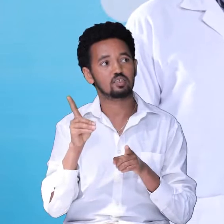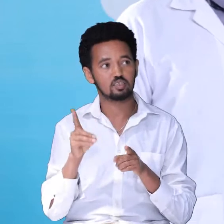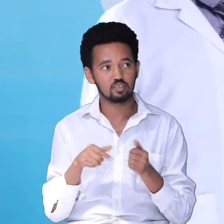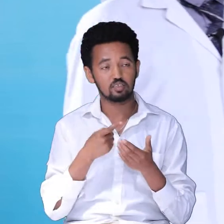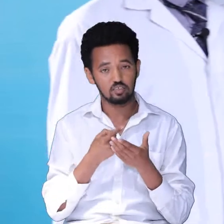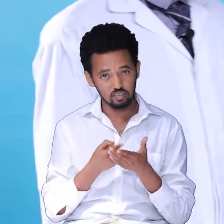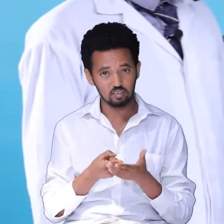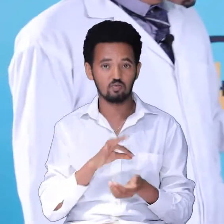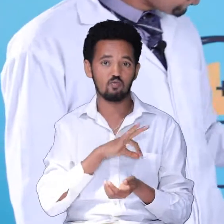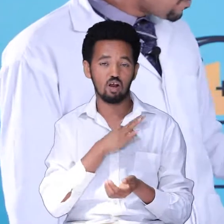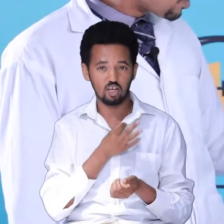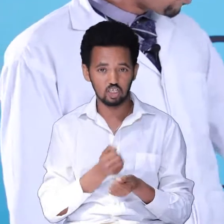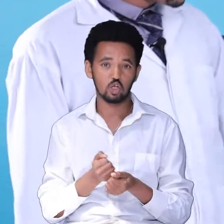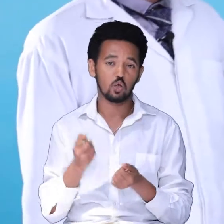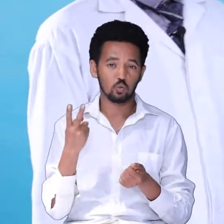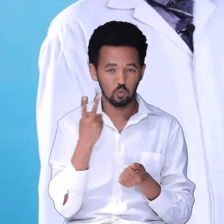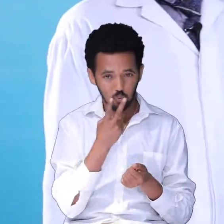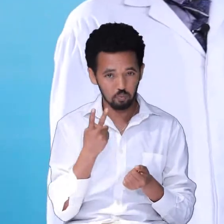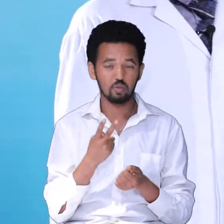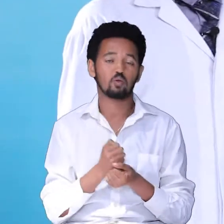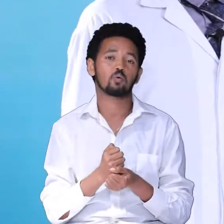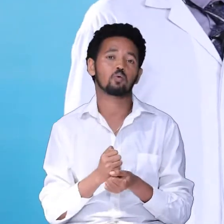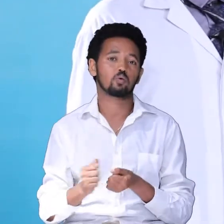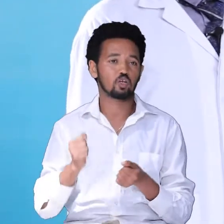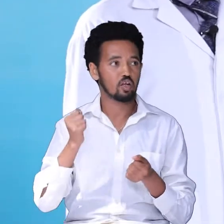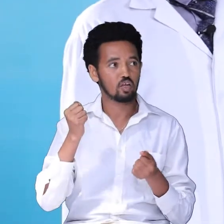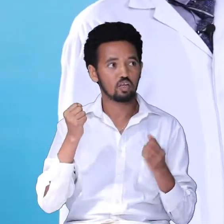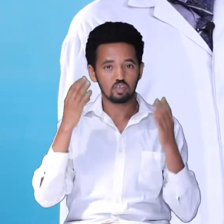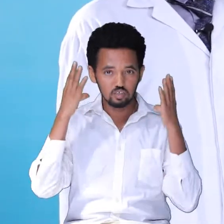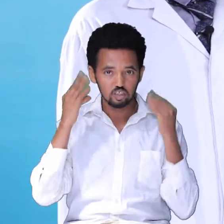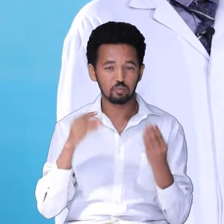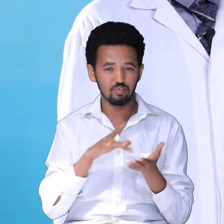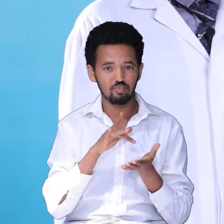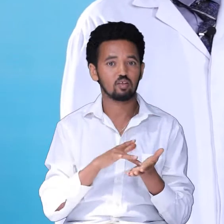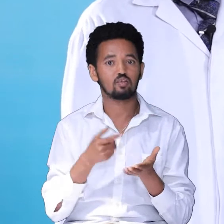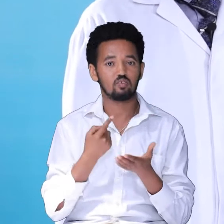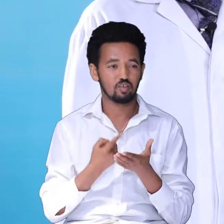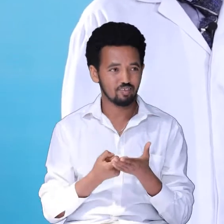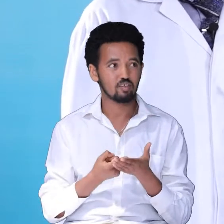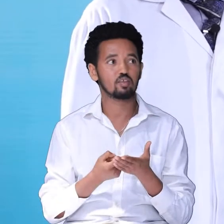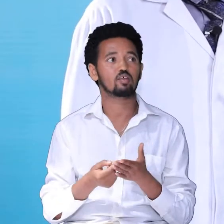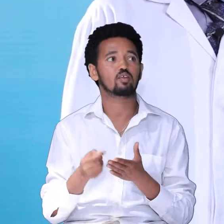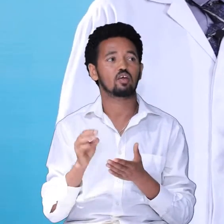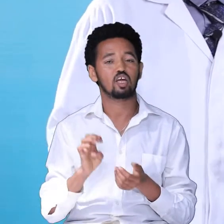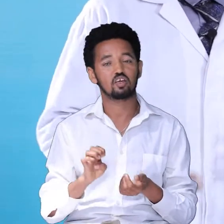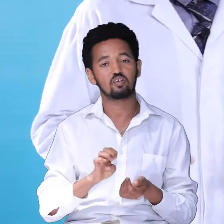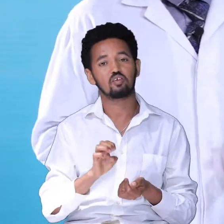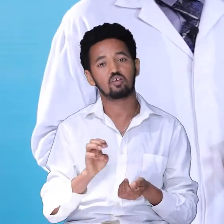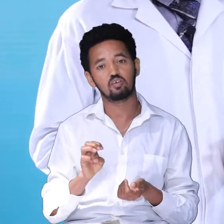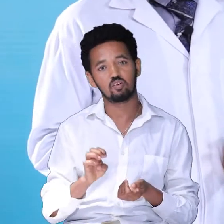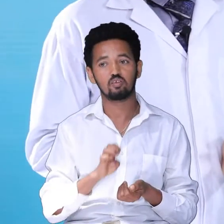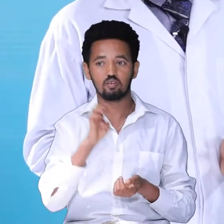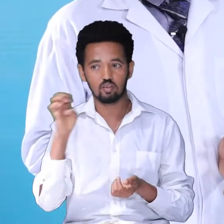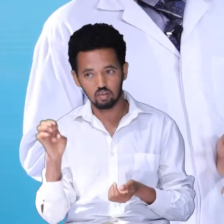thing for France would to be conquer Egypt and Syria in the eastern Mediterranean